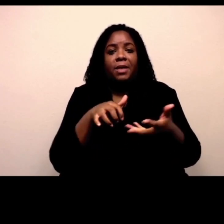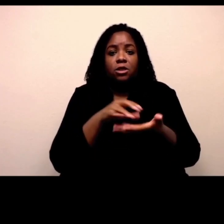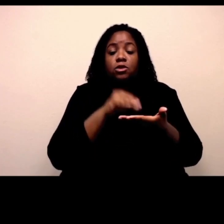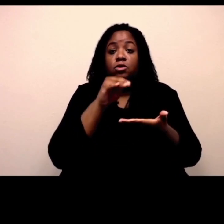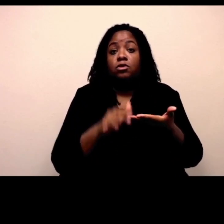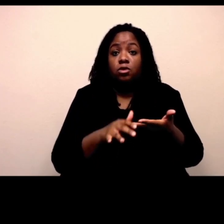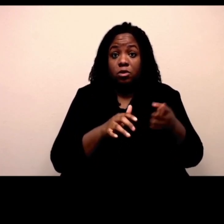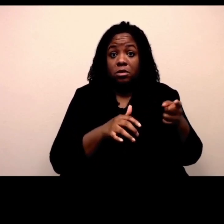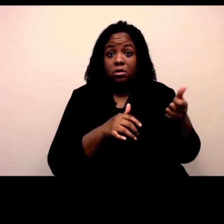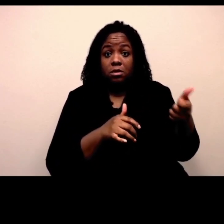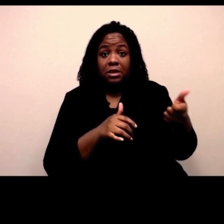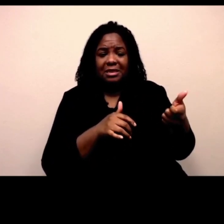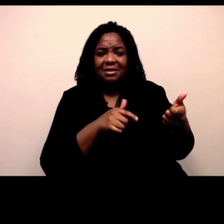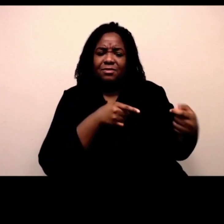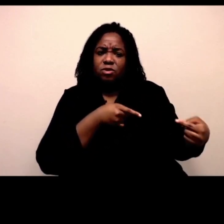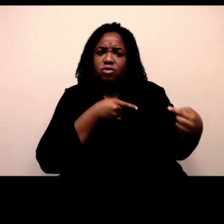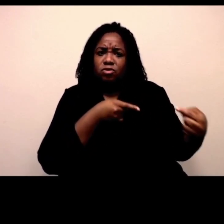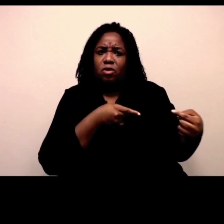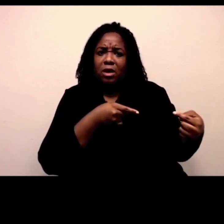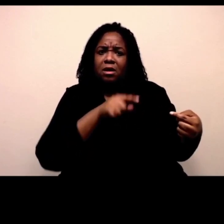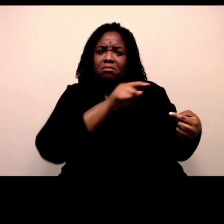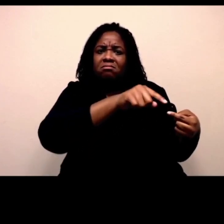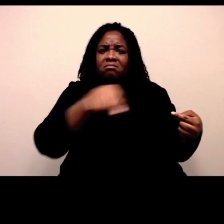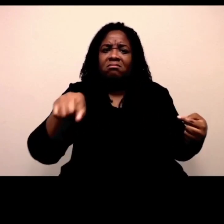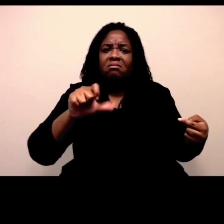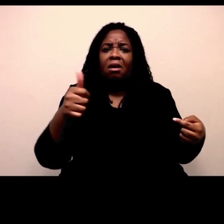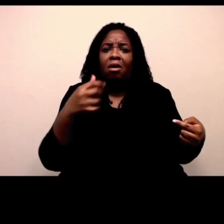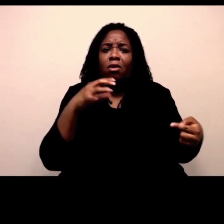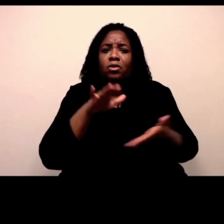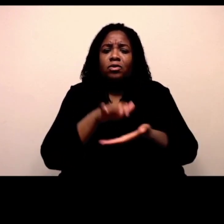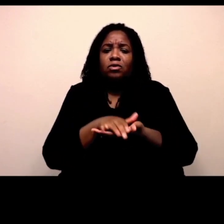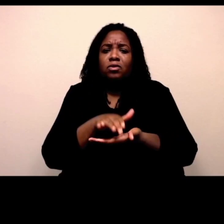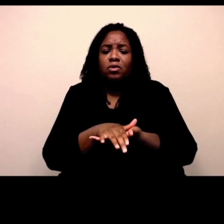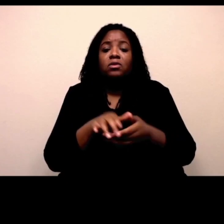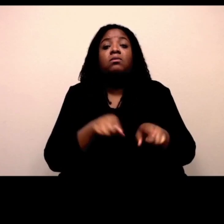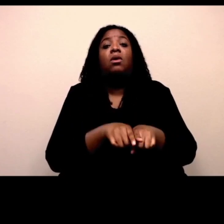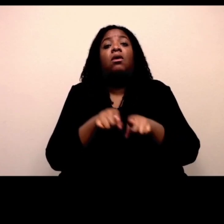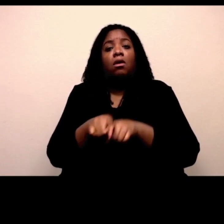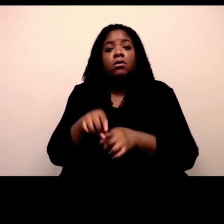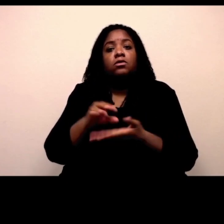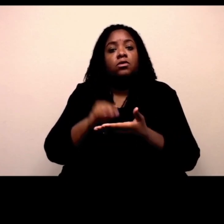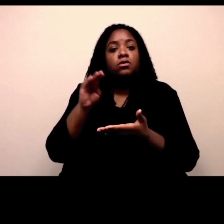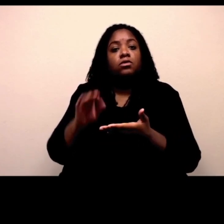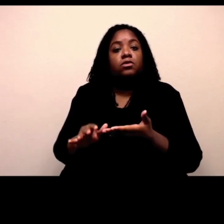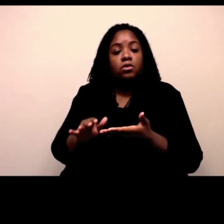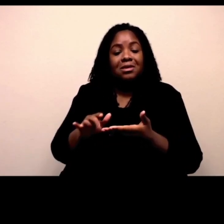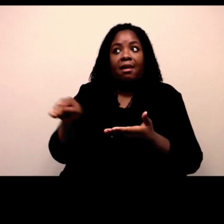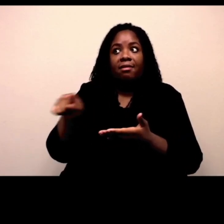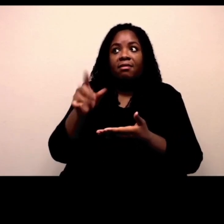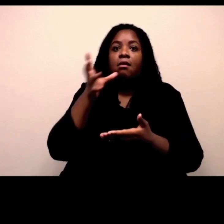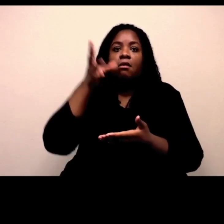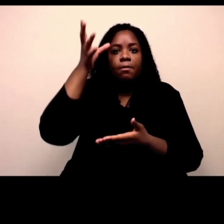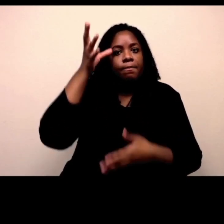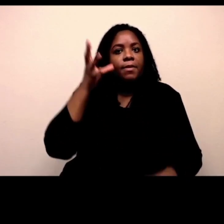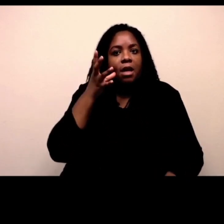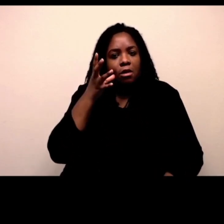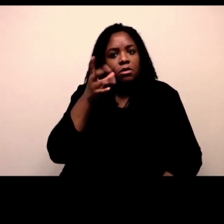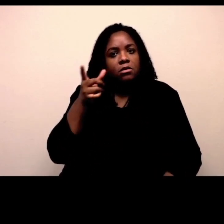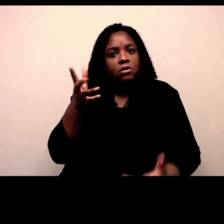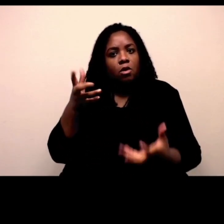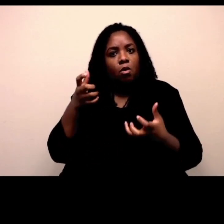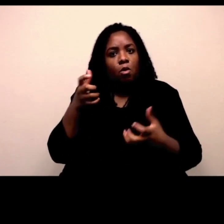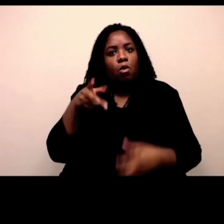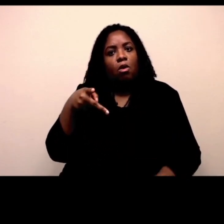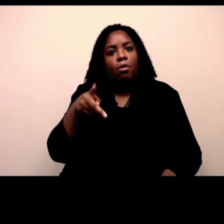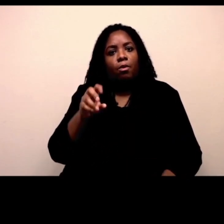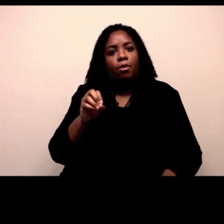had kind of been having trouble in the surrounding schools, and then also students whose parents kind of wanted, Portland is well